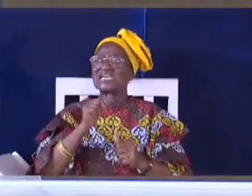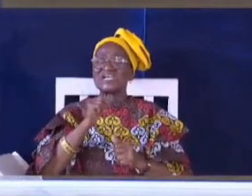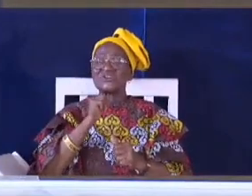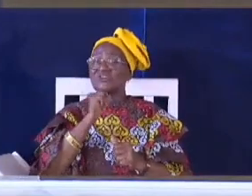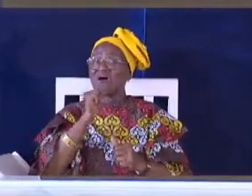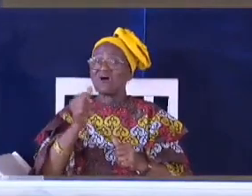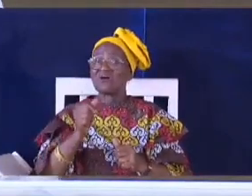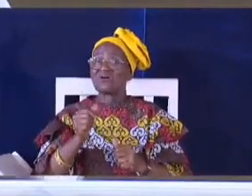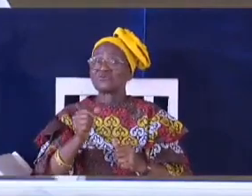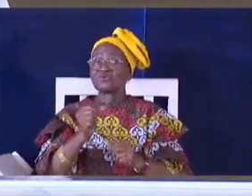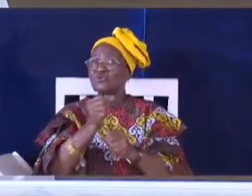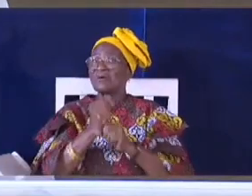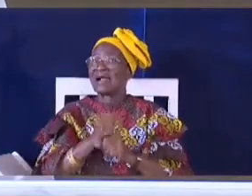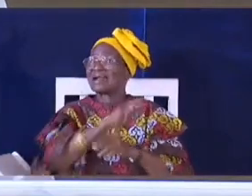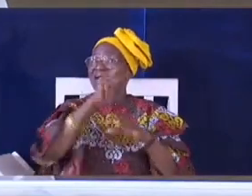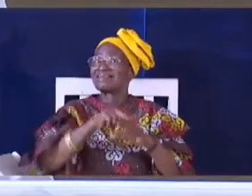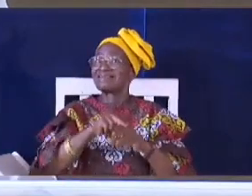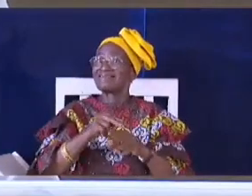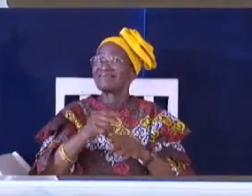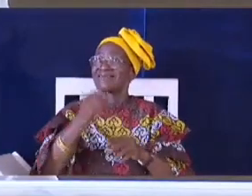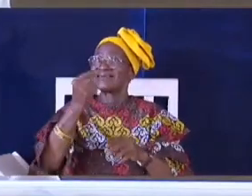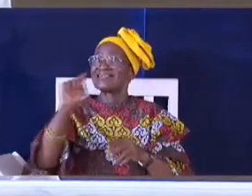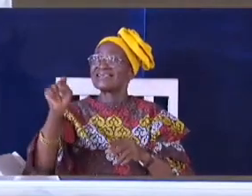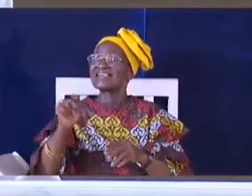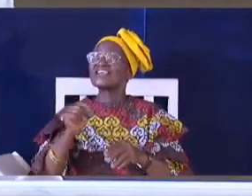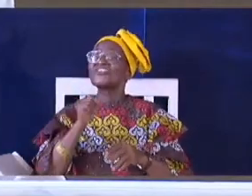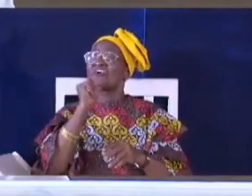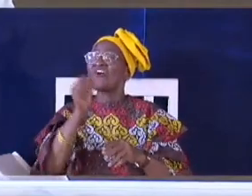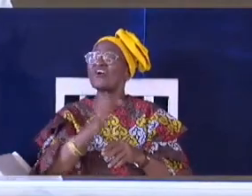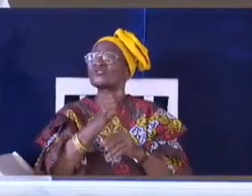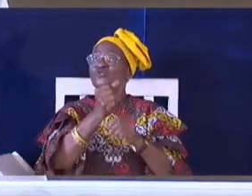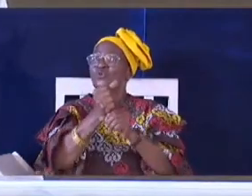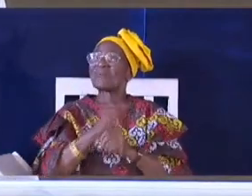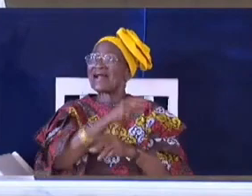inferior supernatural must surrender.